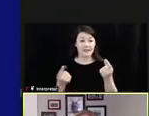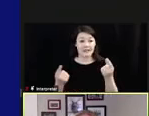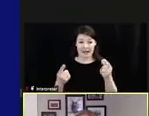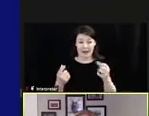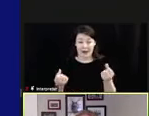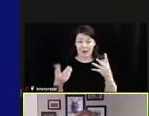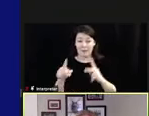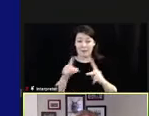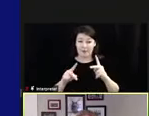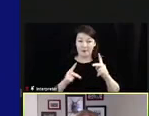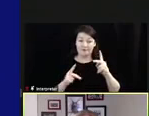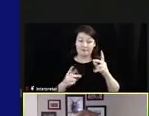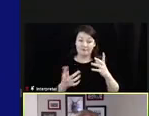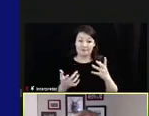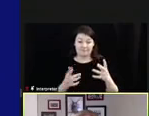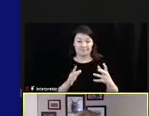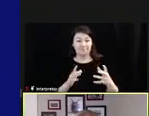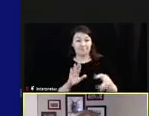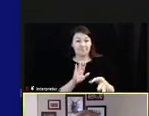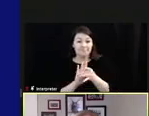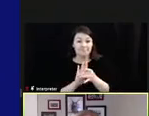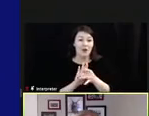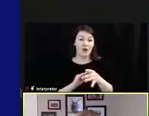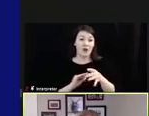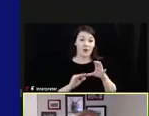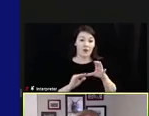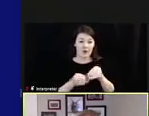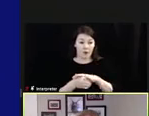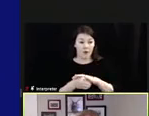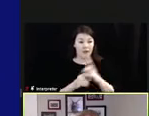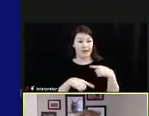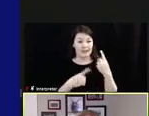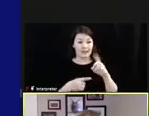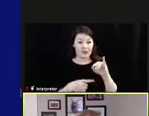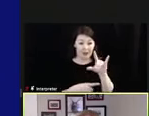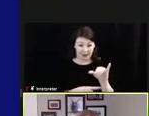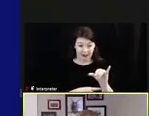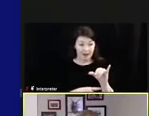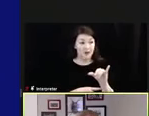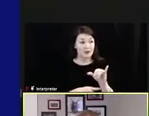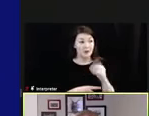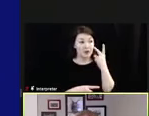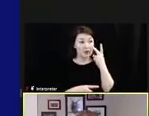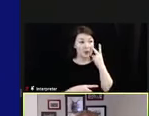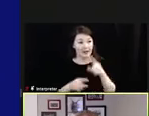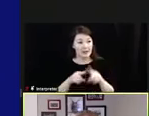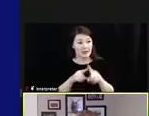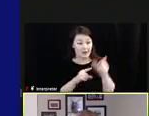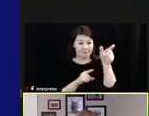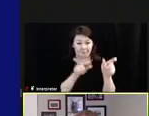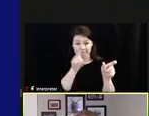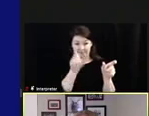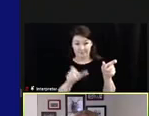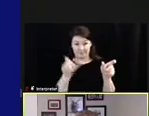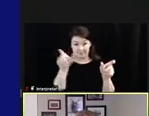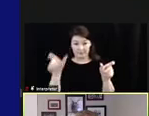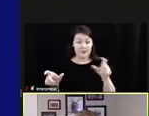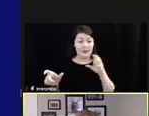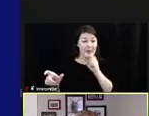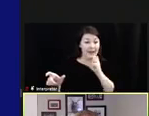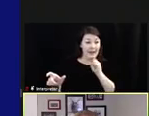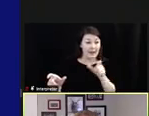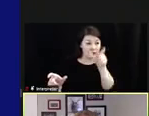at the overall vaccine effectiveness that we're seeing by age group for hospitalizations and then for deaths. And as the governor mentioned, you see that 100% value